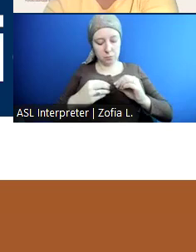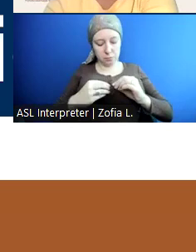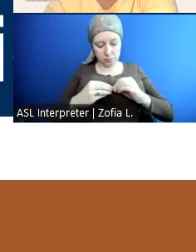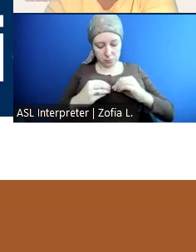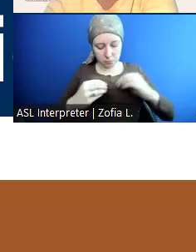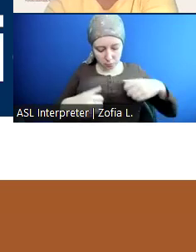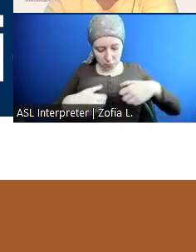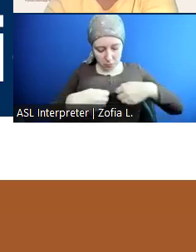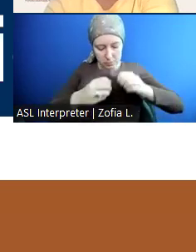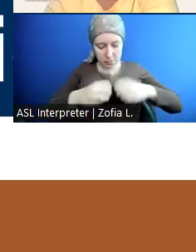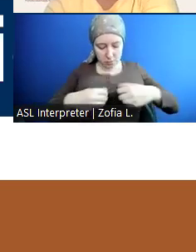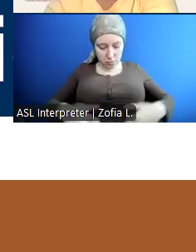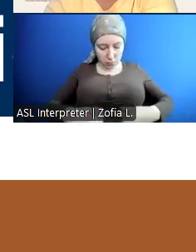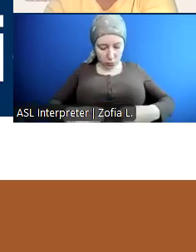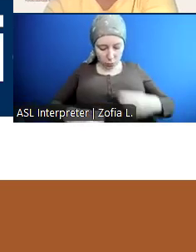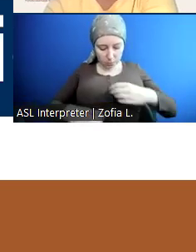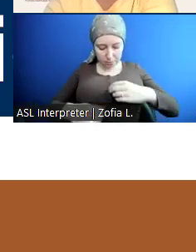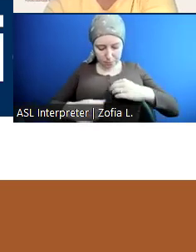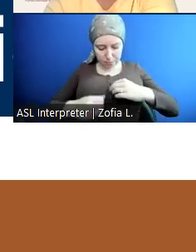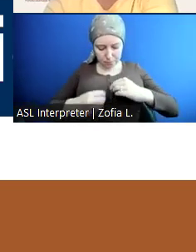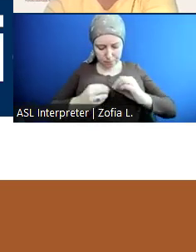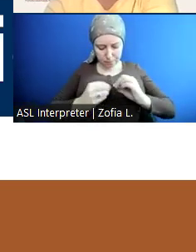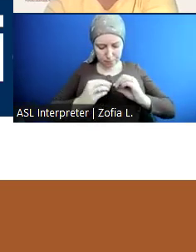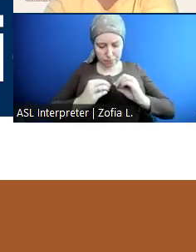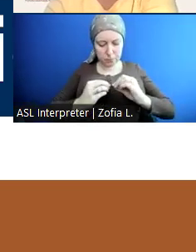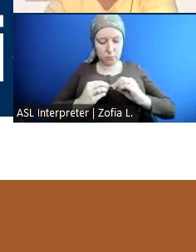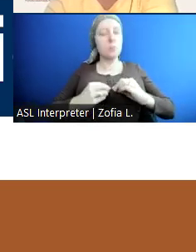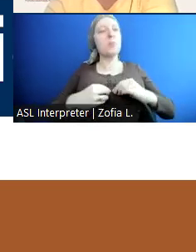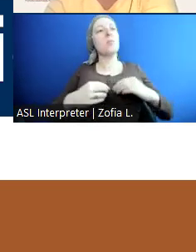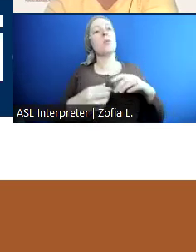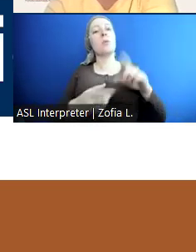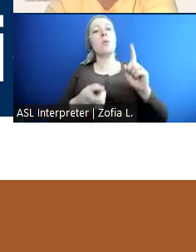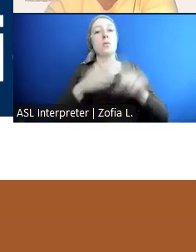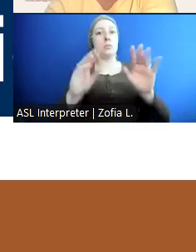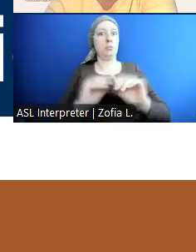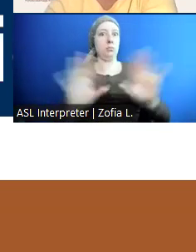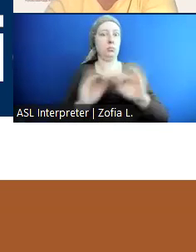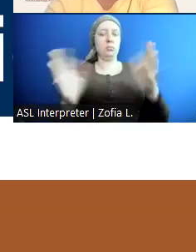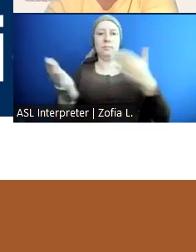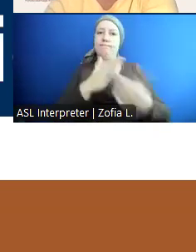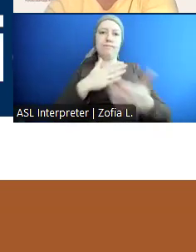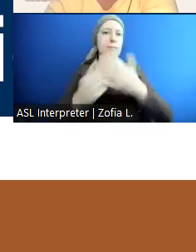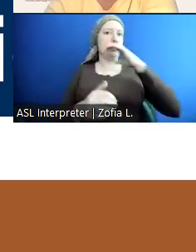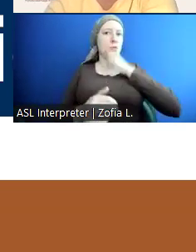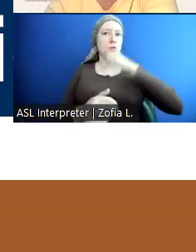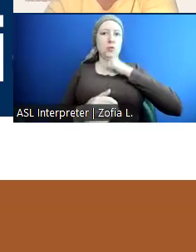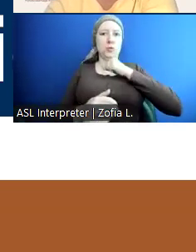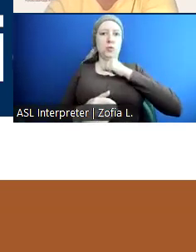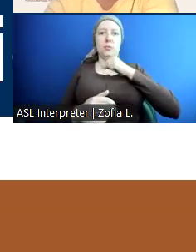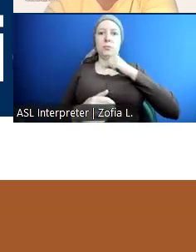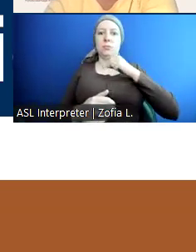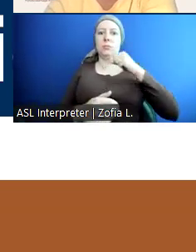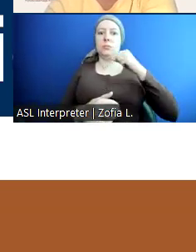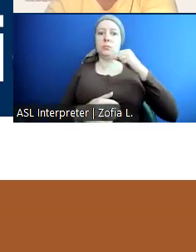And just to unpack this a little bit more, you know, no matter, you know, what age someone has come to the Forced